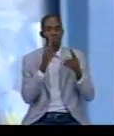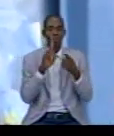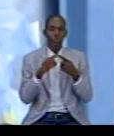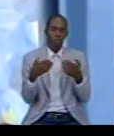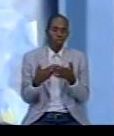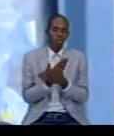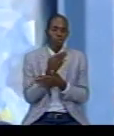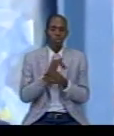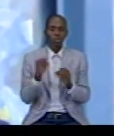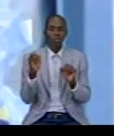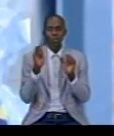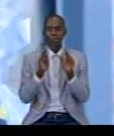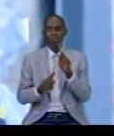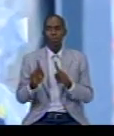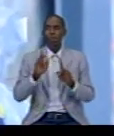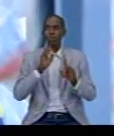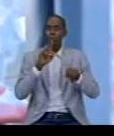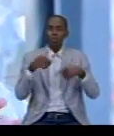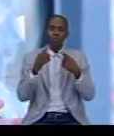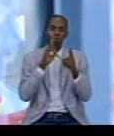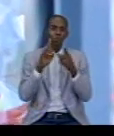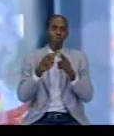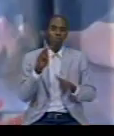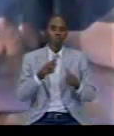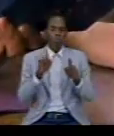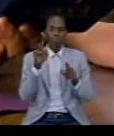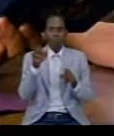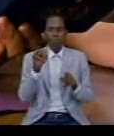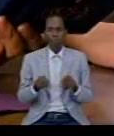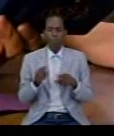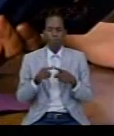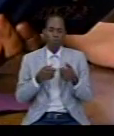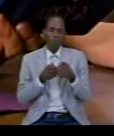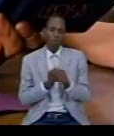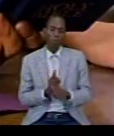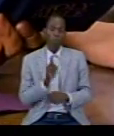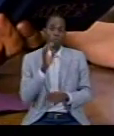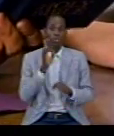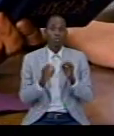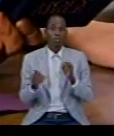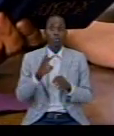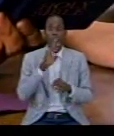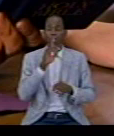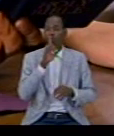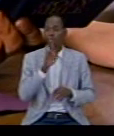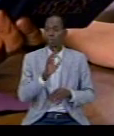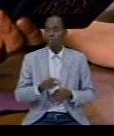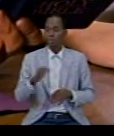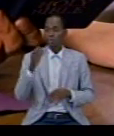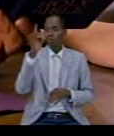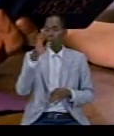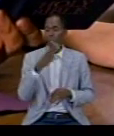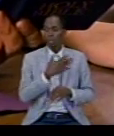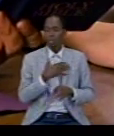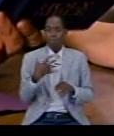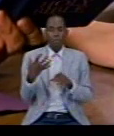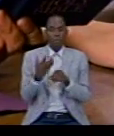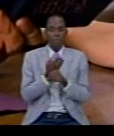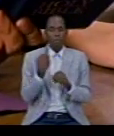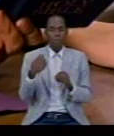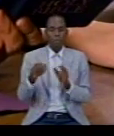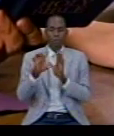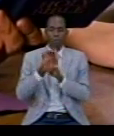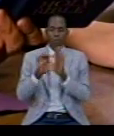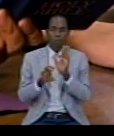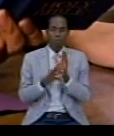converts. Go and talk to the people you need to follow up. If you're a real child of God and you take the commandment of the Lord Jesus Christ very